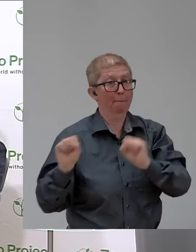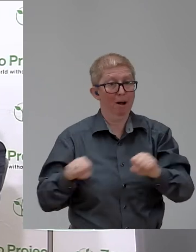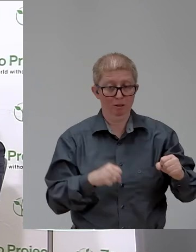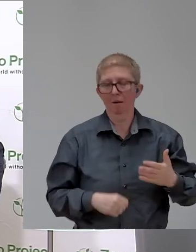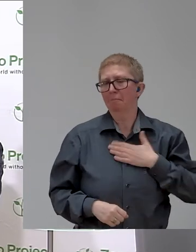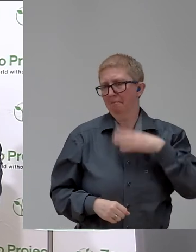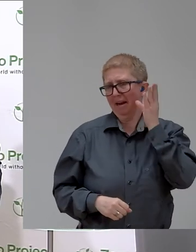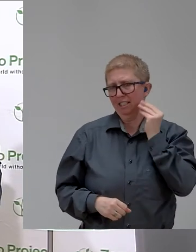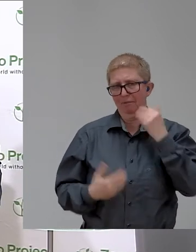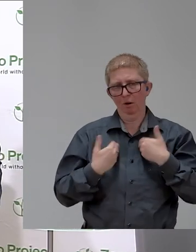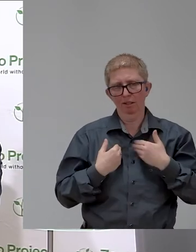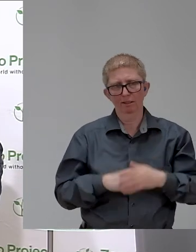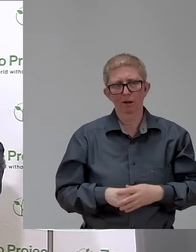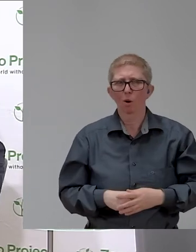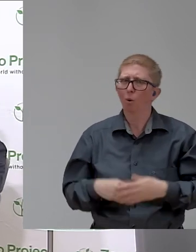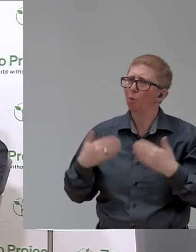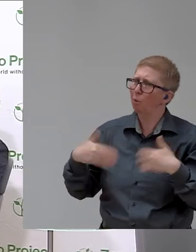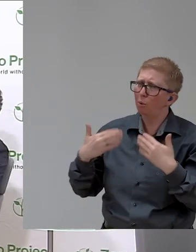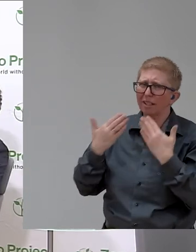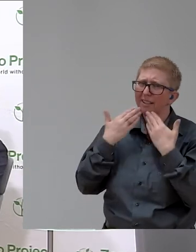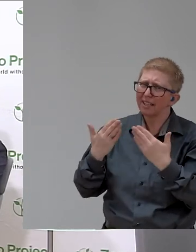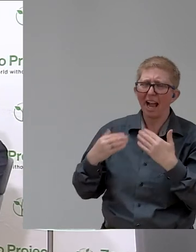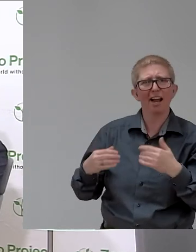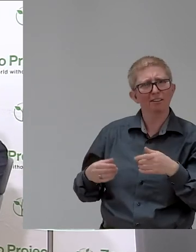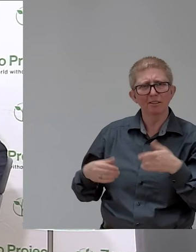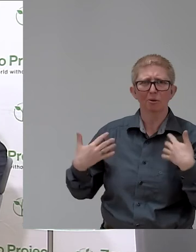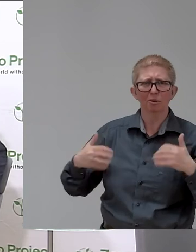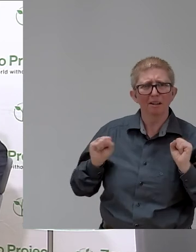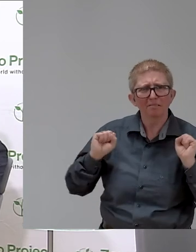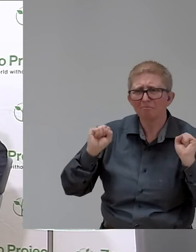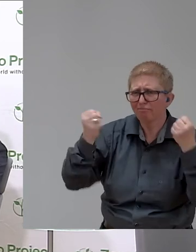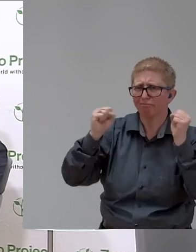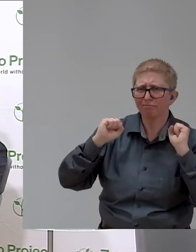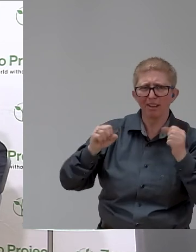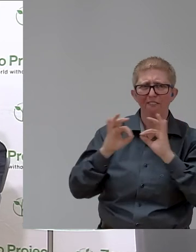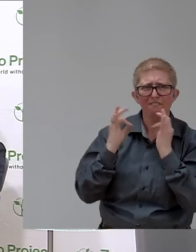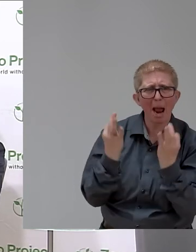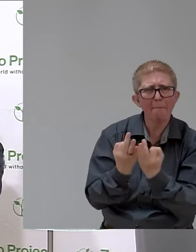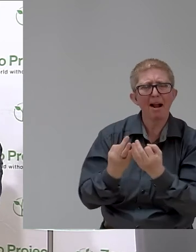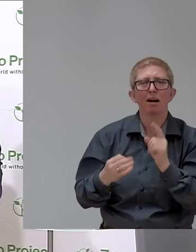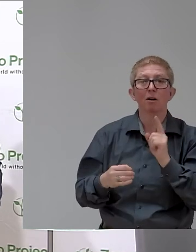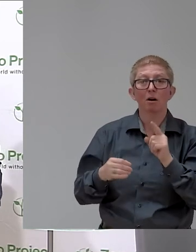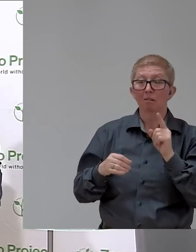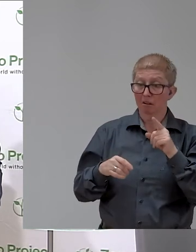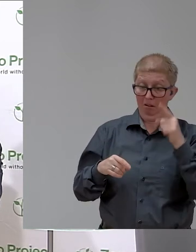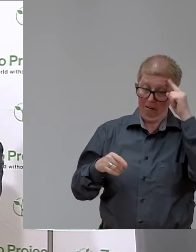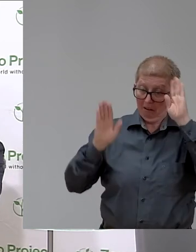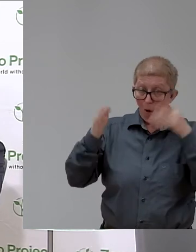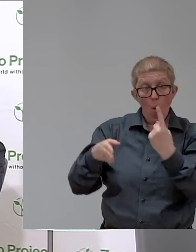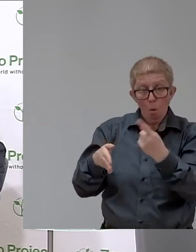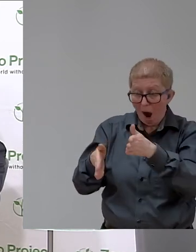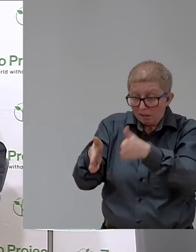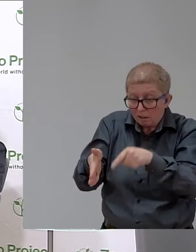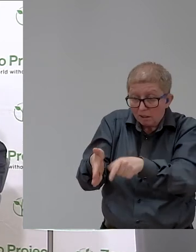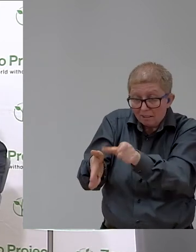Wow. Joy, energy, family. That's indeed, I think, not only for this program, but for the overall Zero Project community, a very good